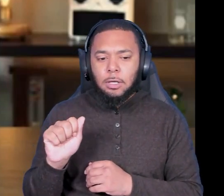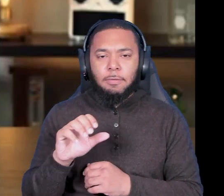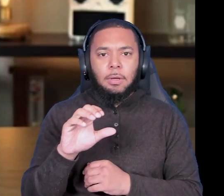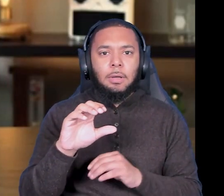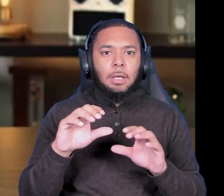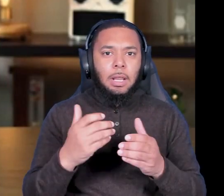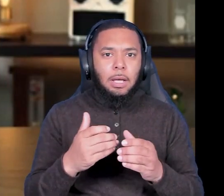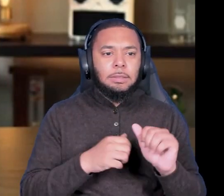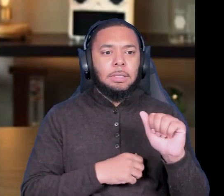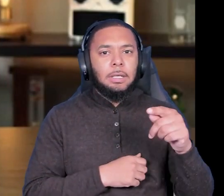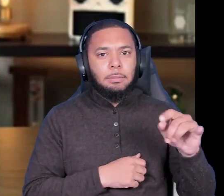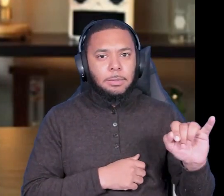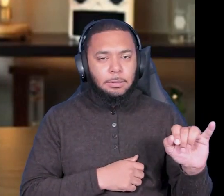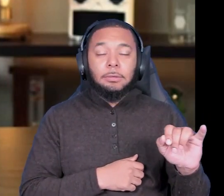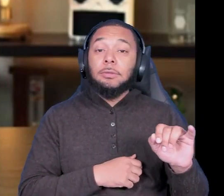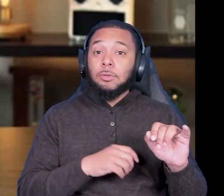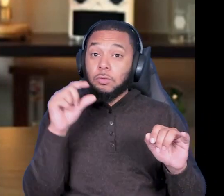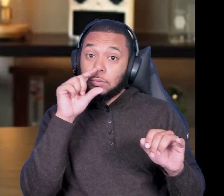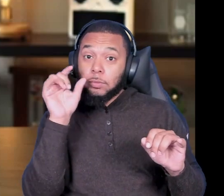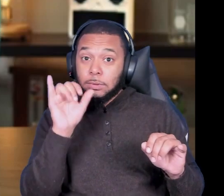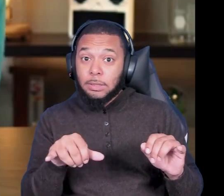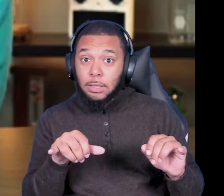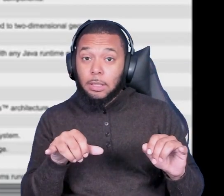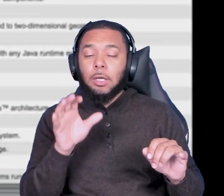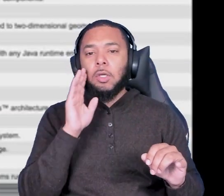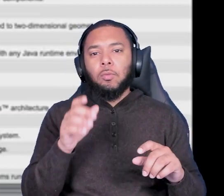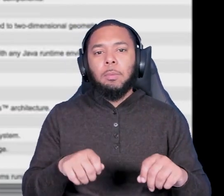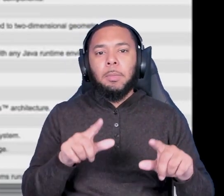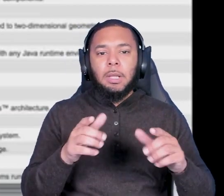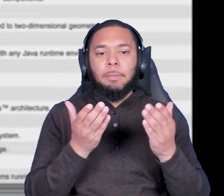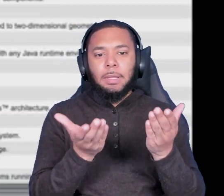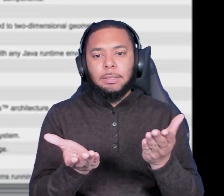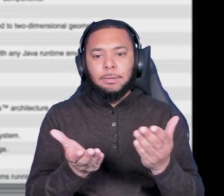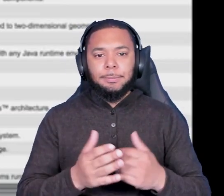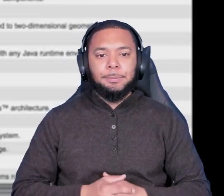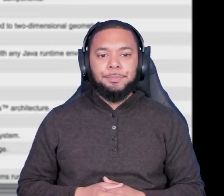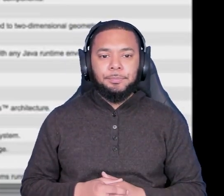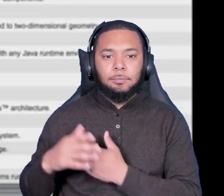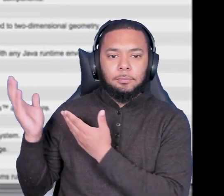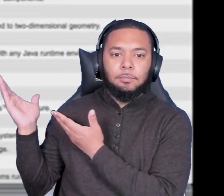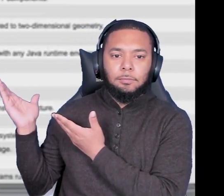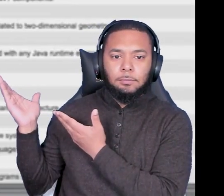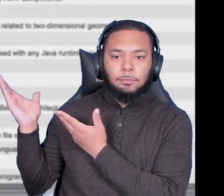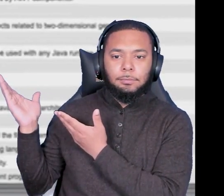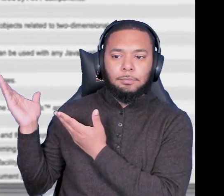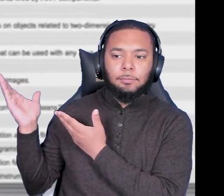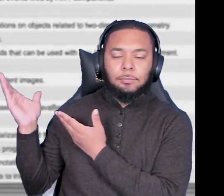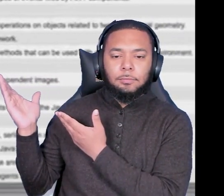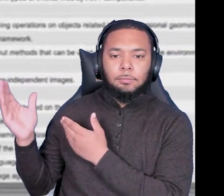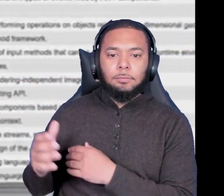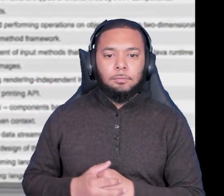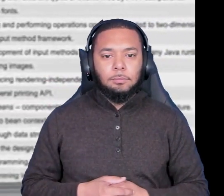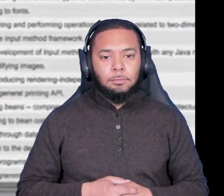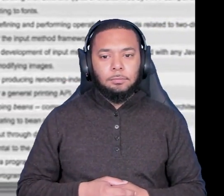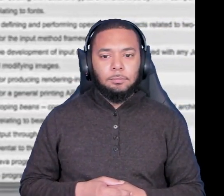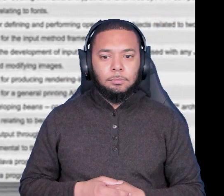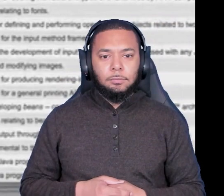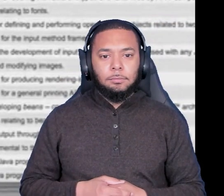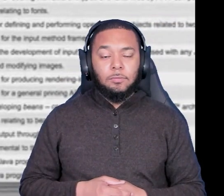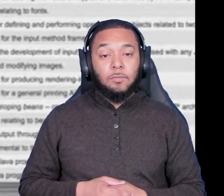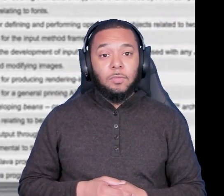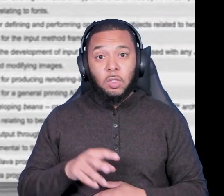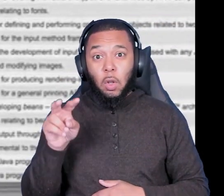you should get to this site that looks something like this. It is extremely